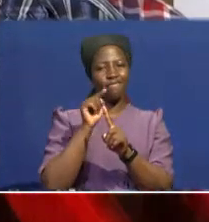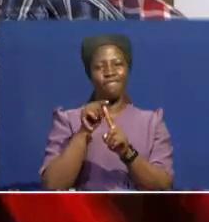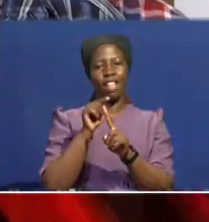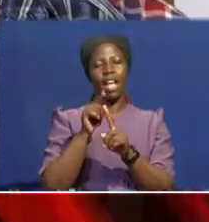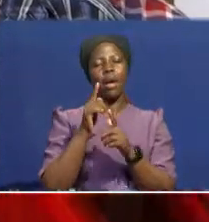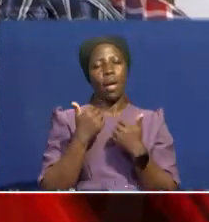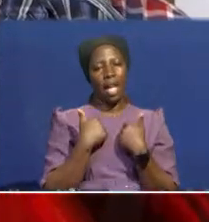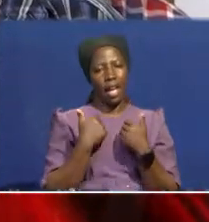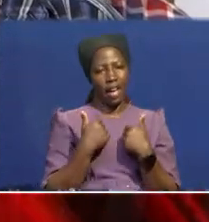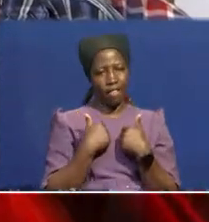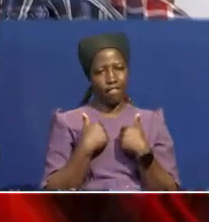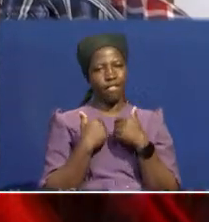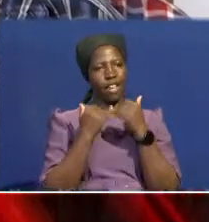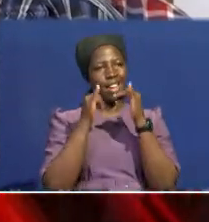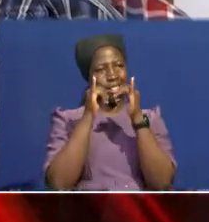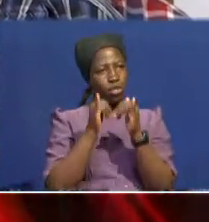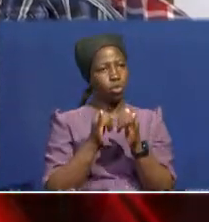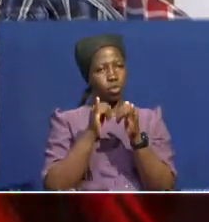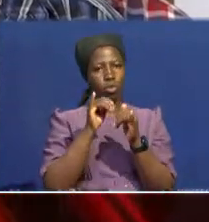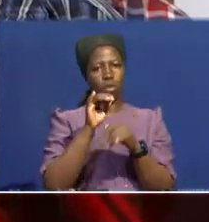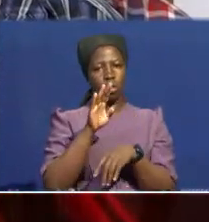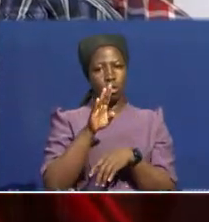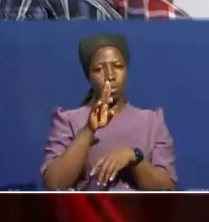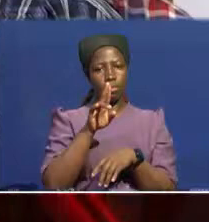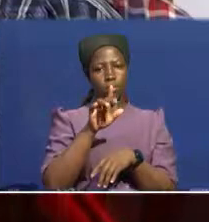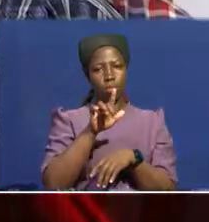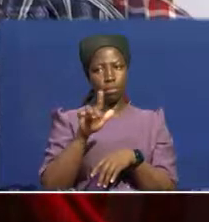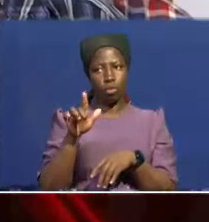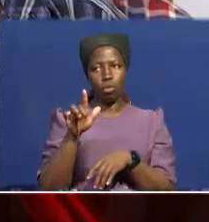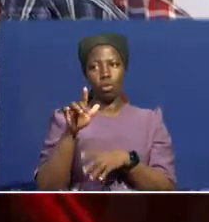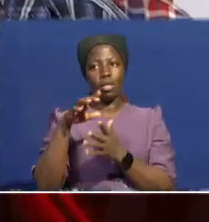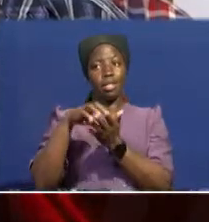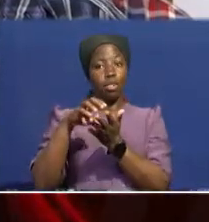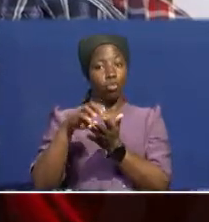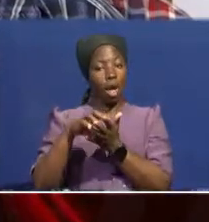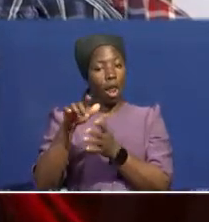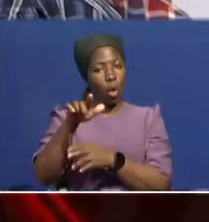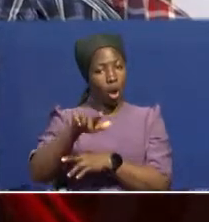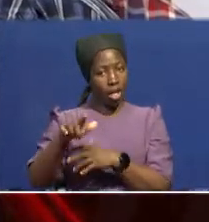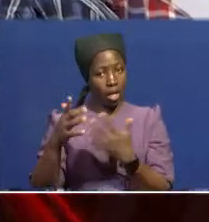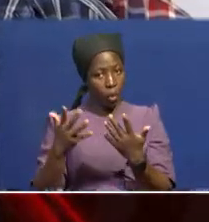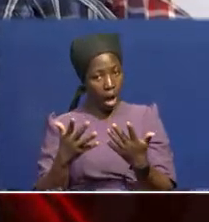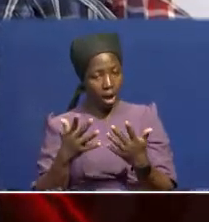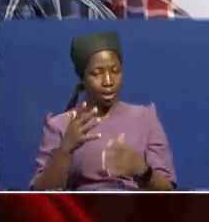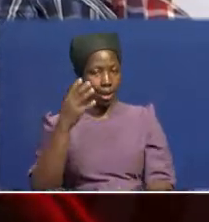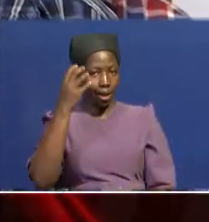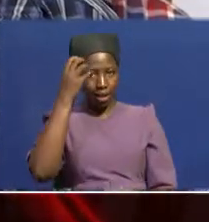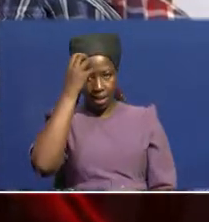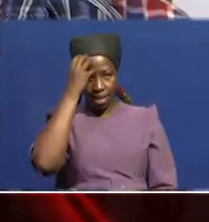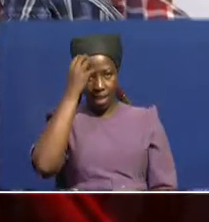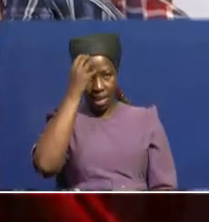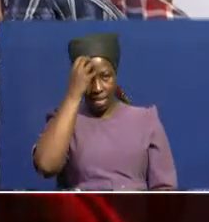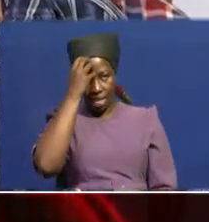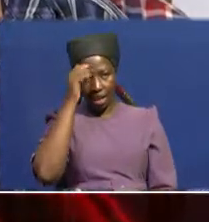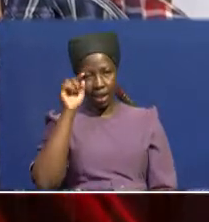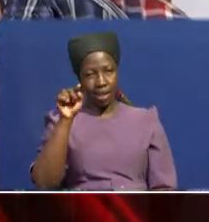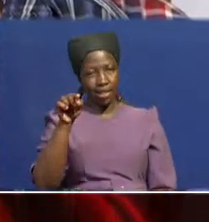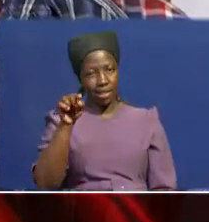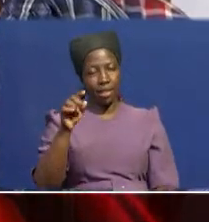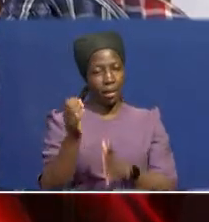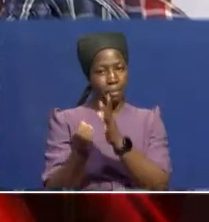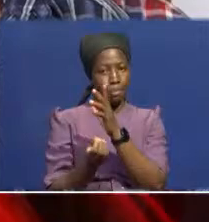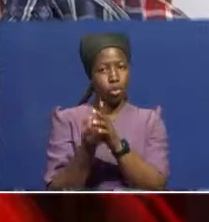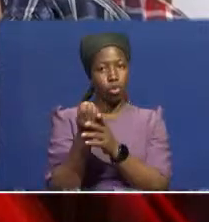a state-of-the-art bull station located in Kitale that is